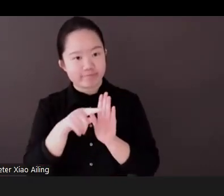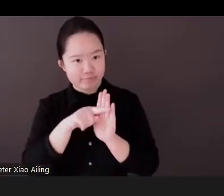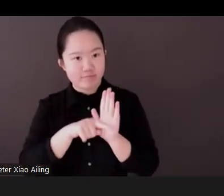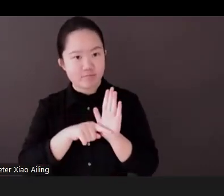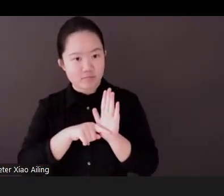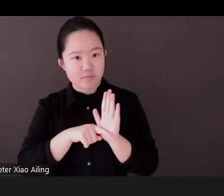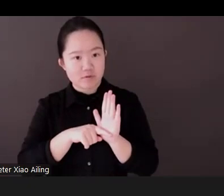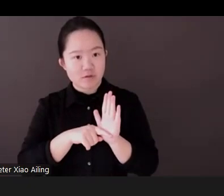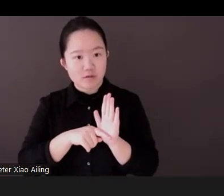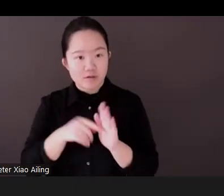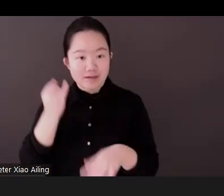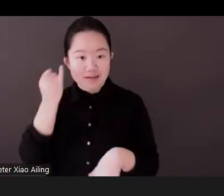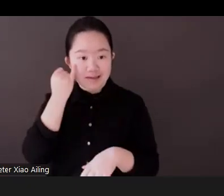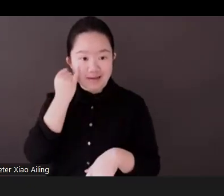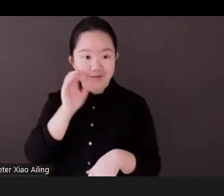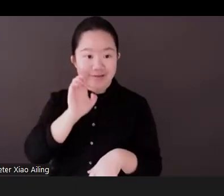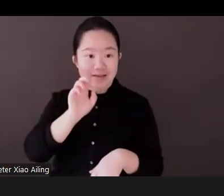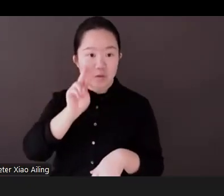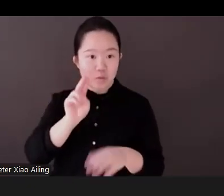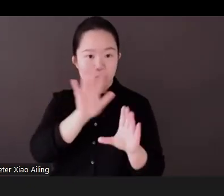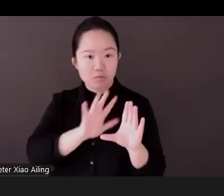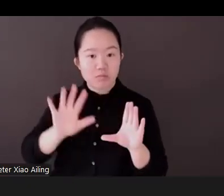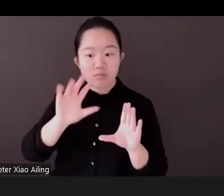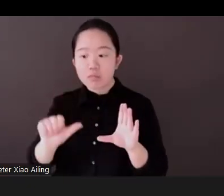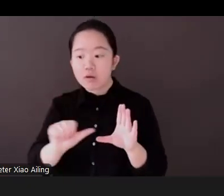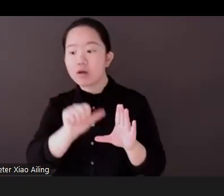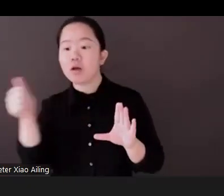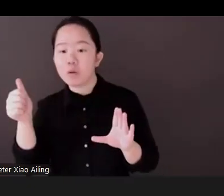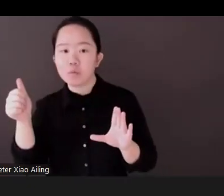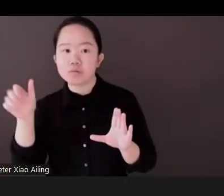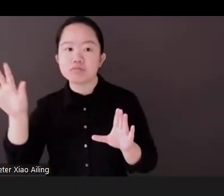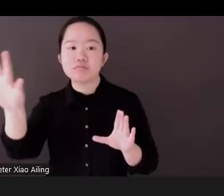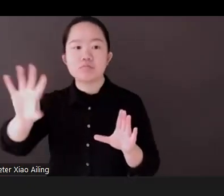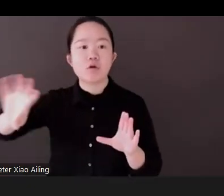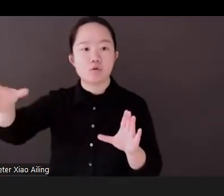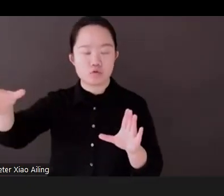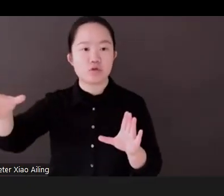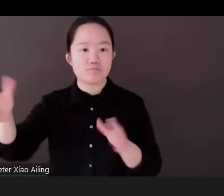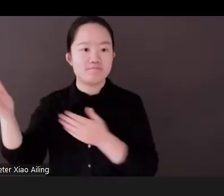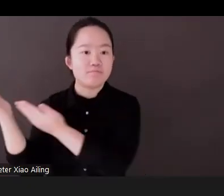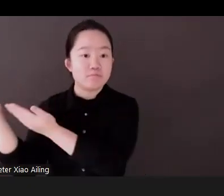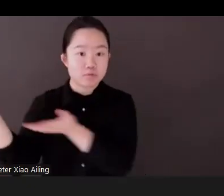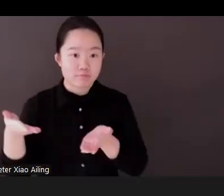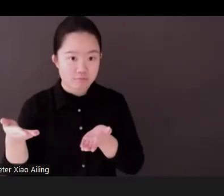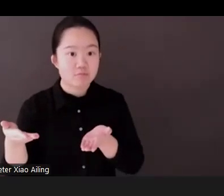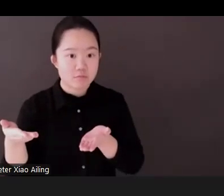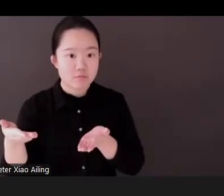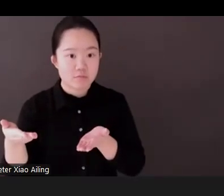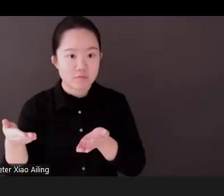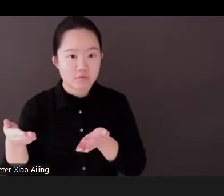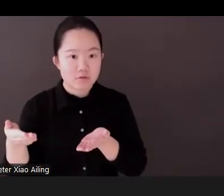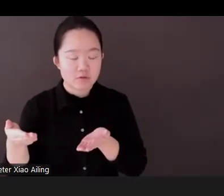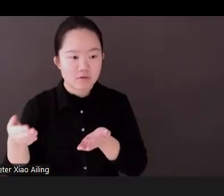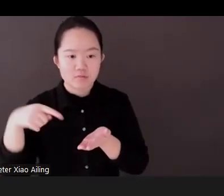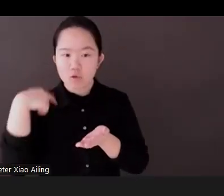third country outside of the EU, but provided within the EU, there would be a responsible actor.